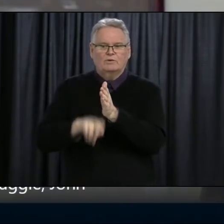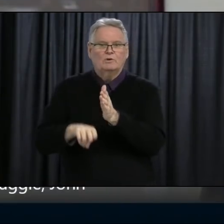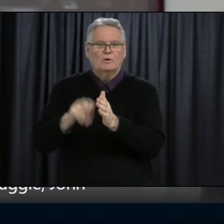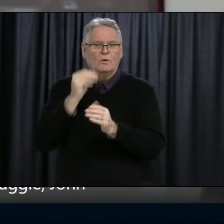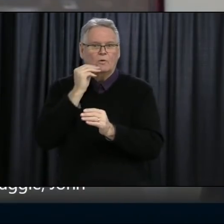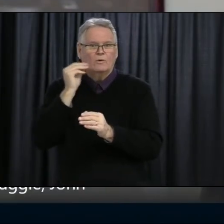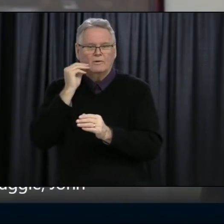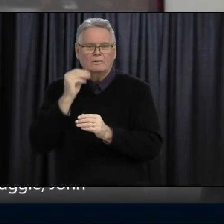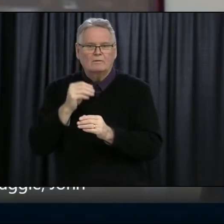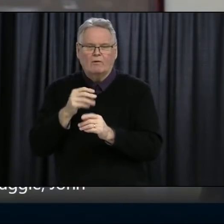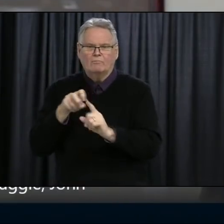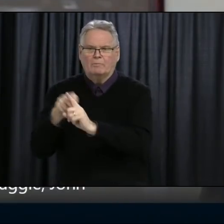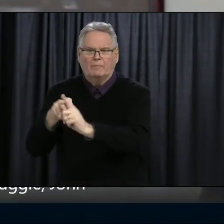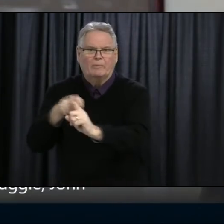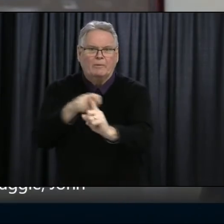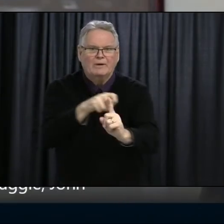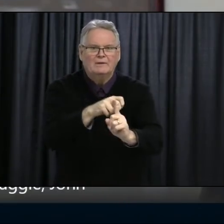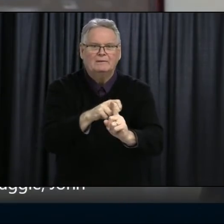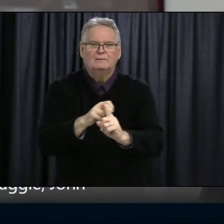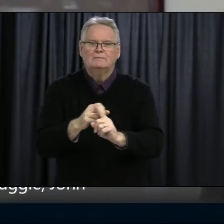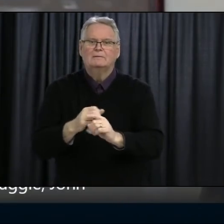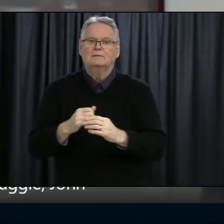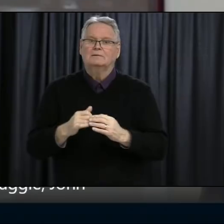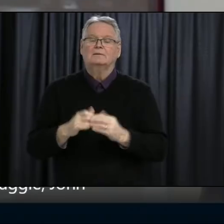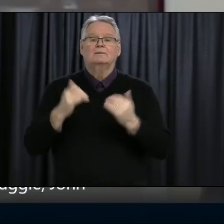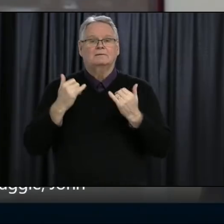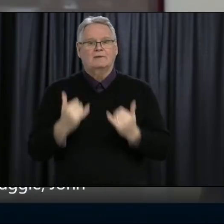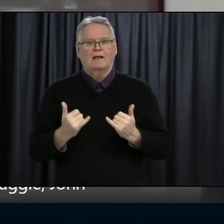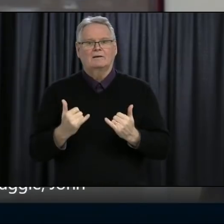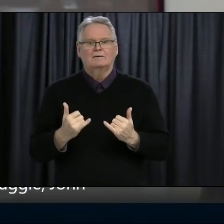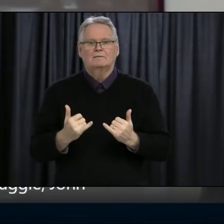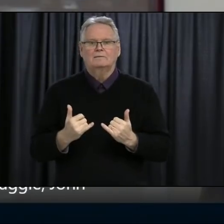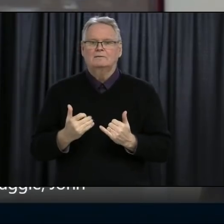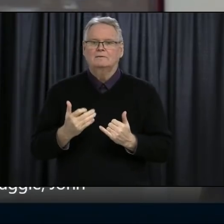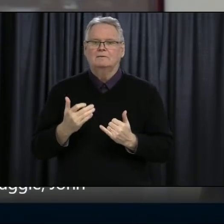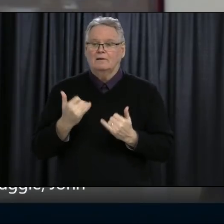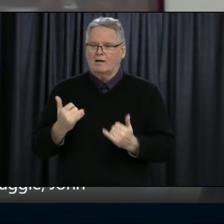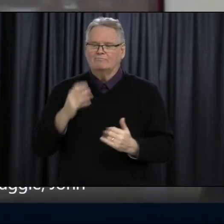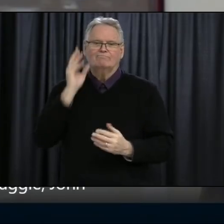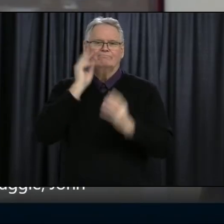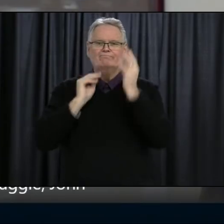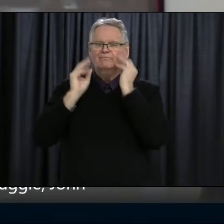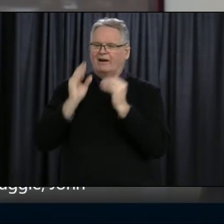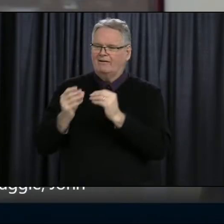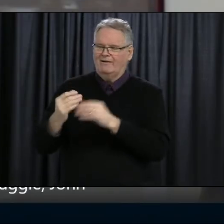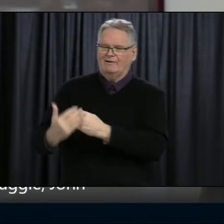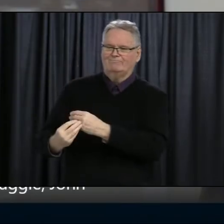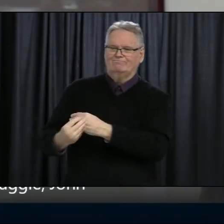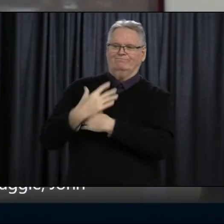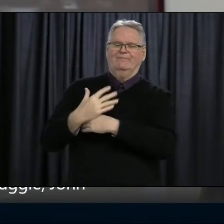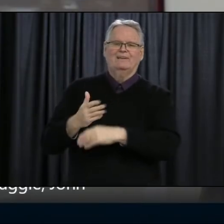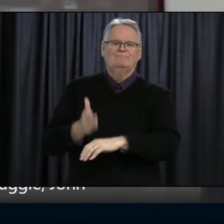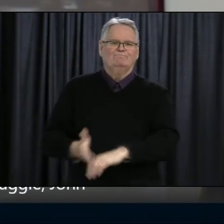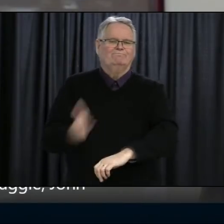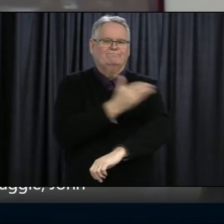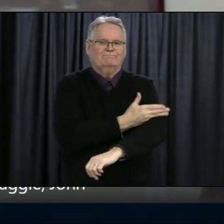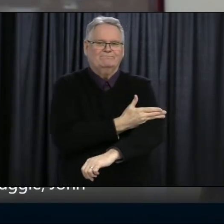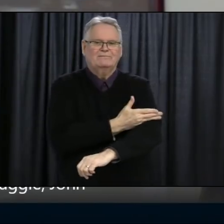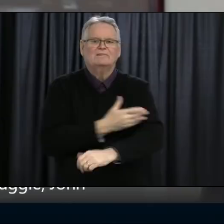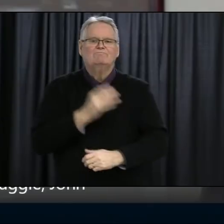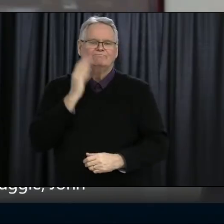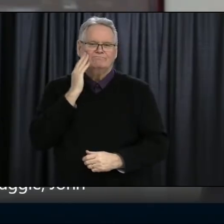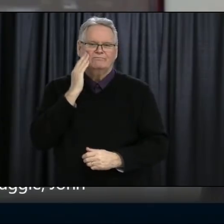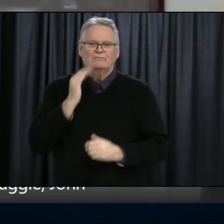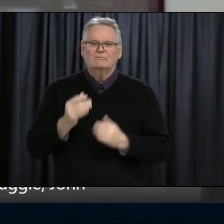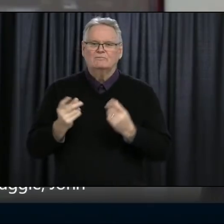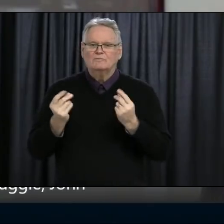seasoned and matured since then, and we have been able to draft back again experienced medical officers of health,